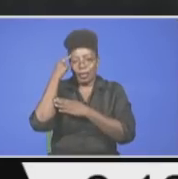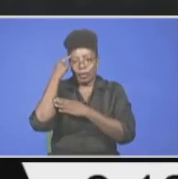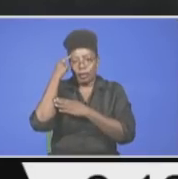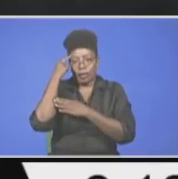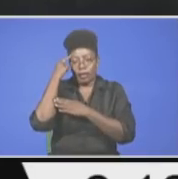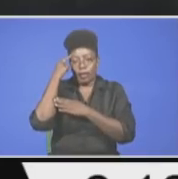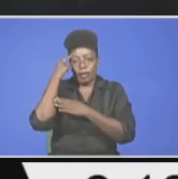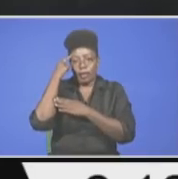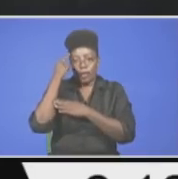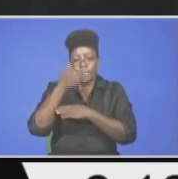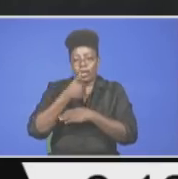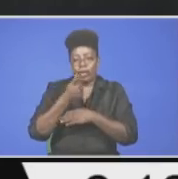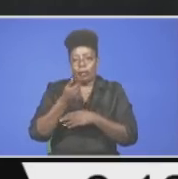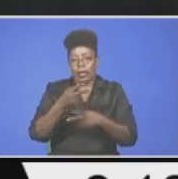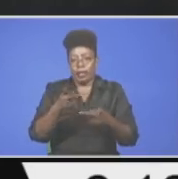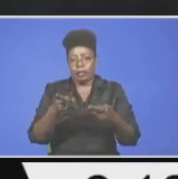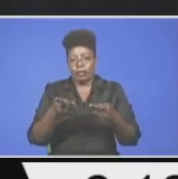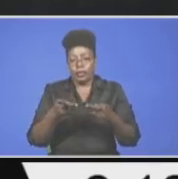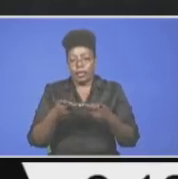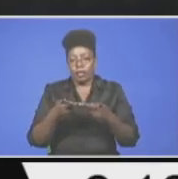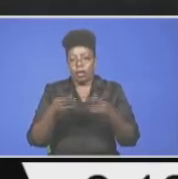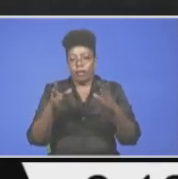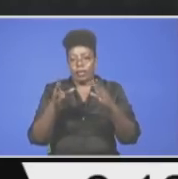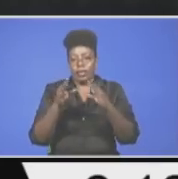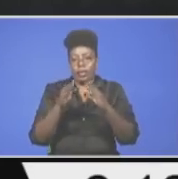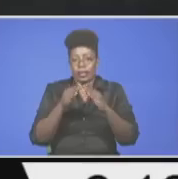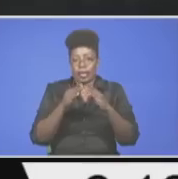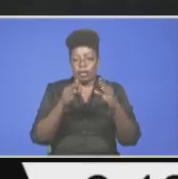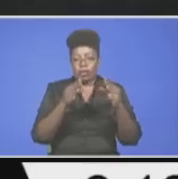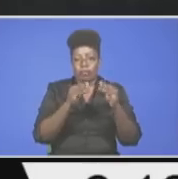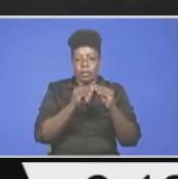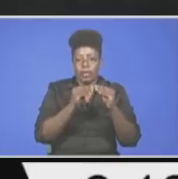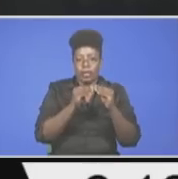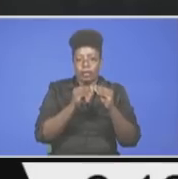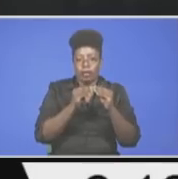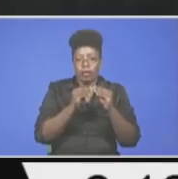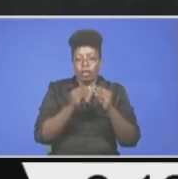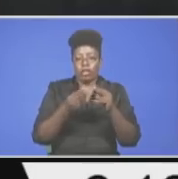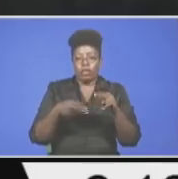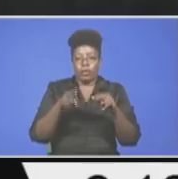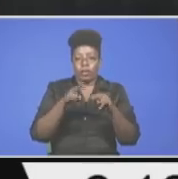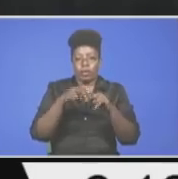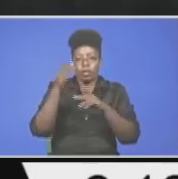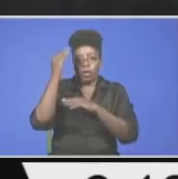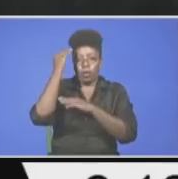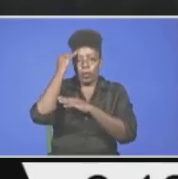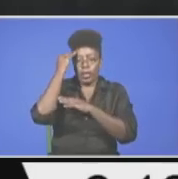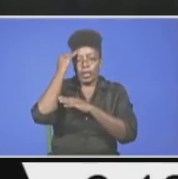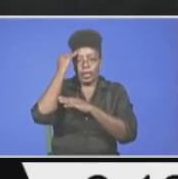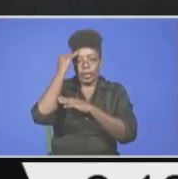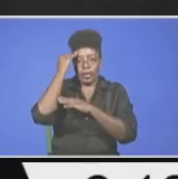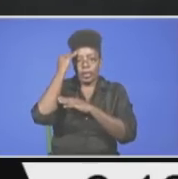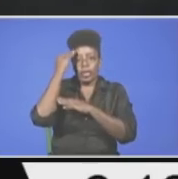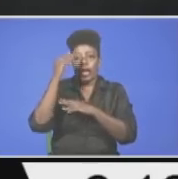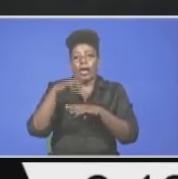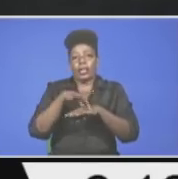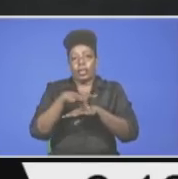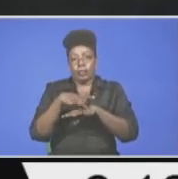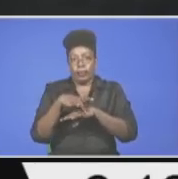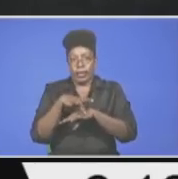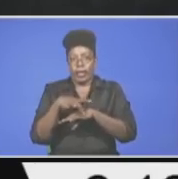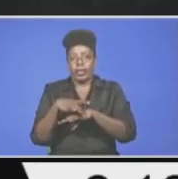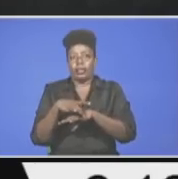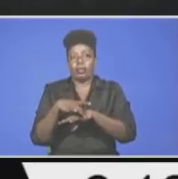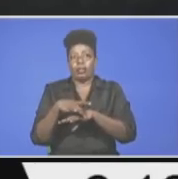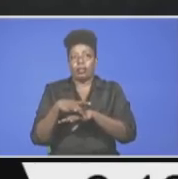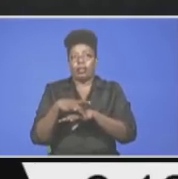our second town meeting to increase awareness on single-use plastics and their effects to the planet and our effort